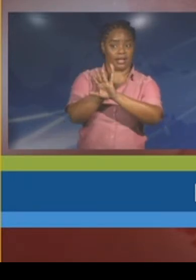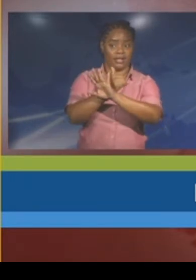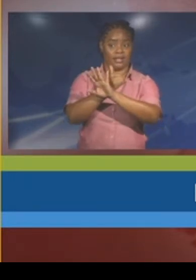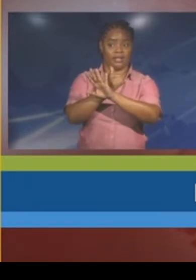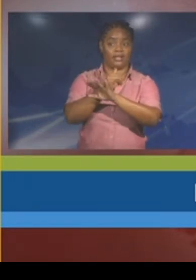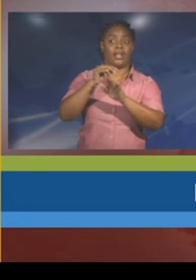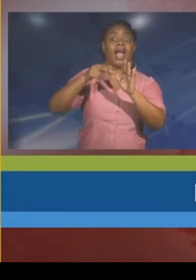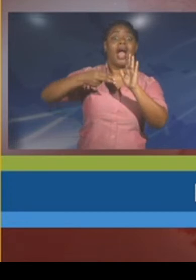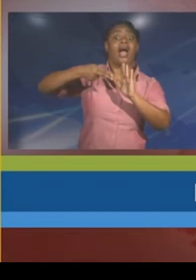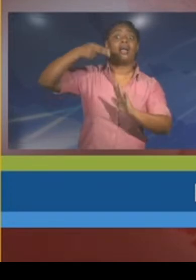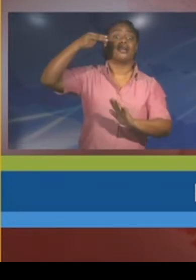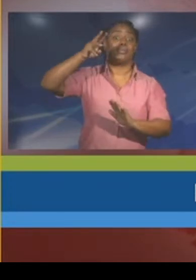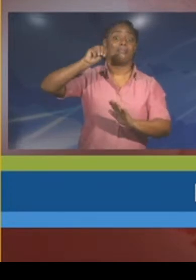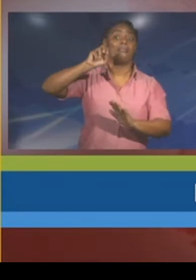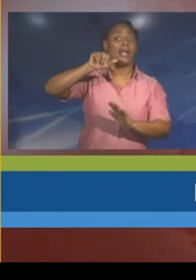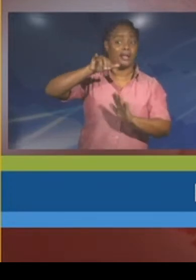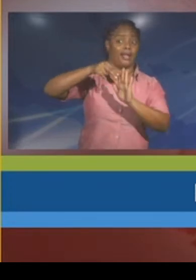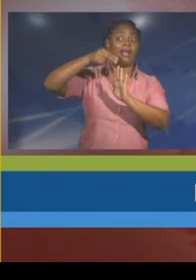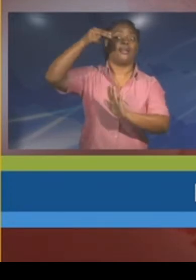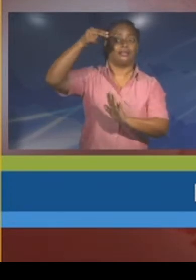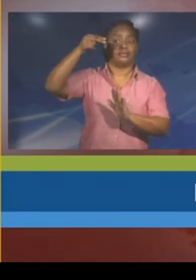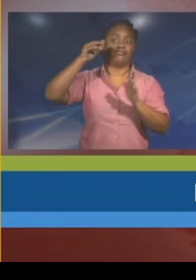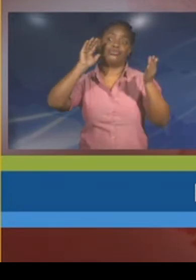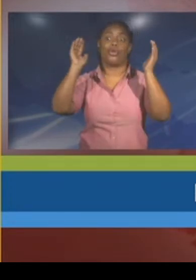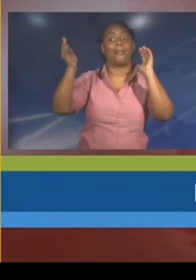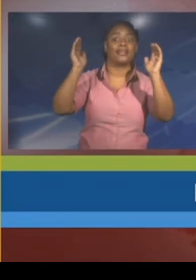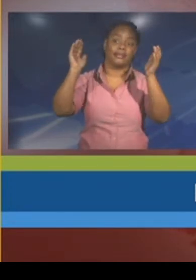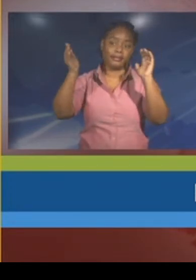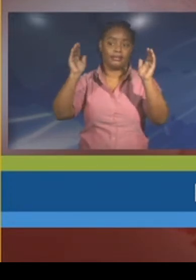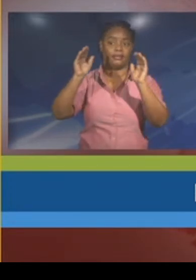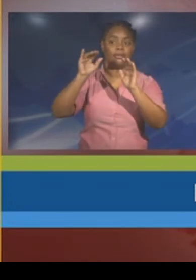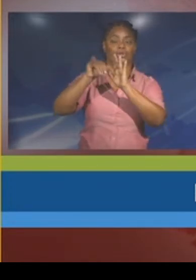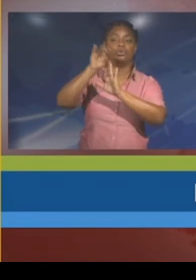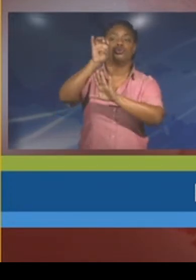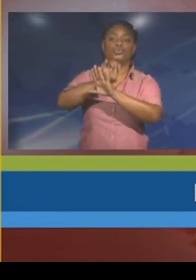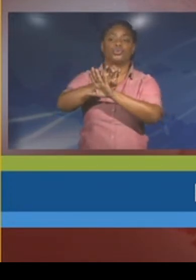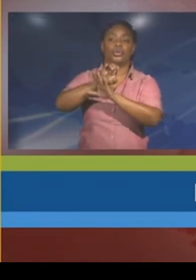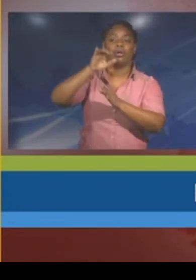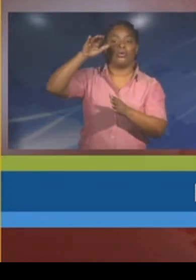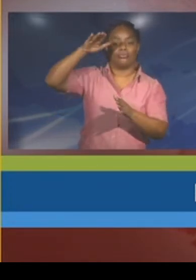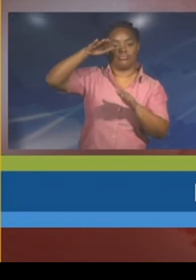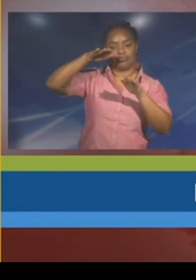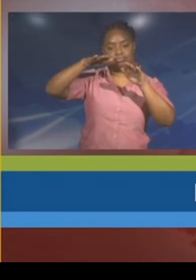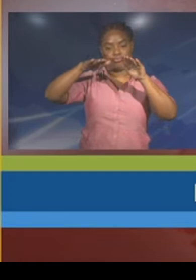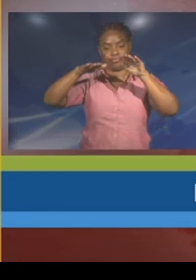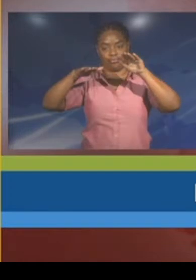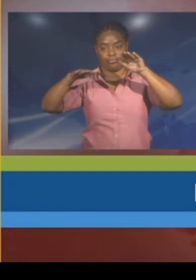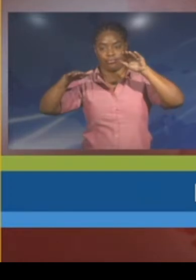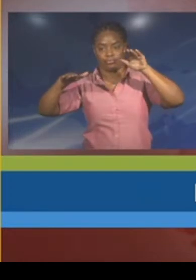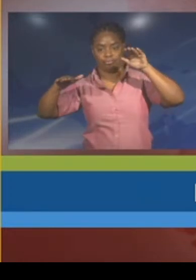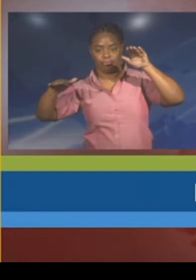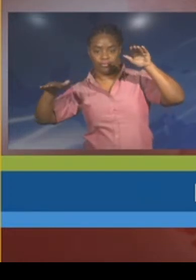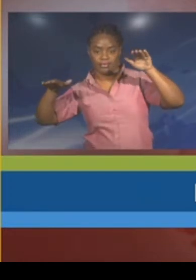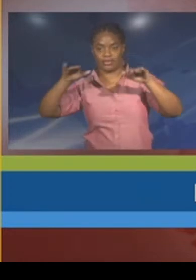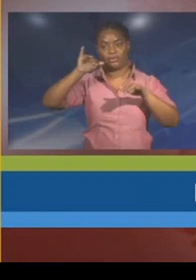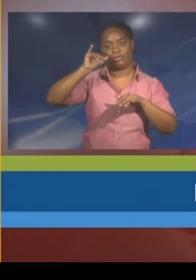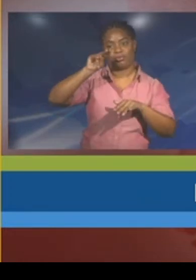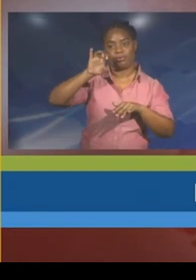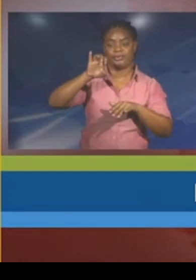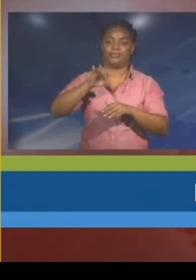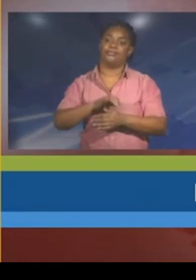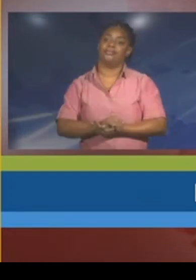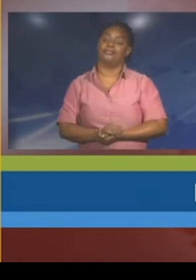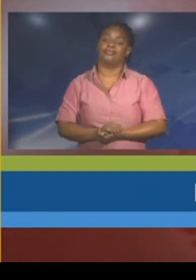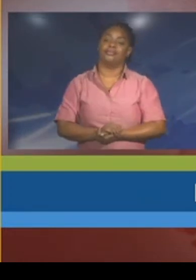than June, May being the gold bar over to the right-hand side, and June being the blue. Next slide, please. We're